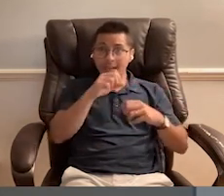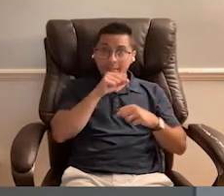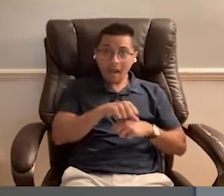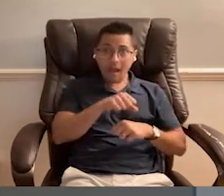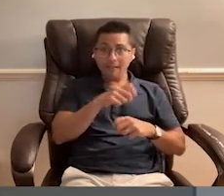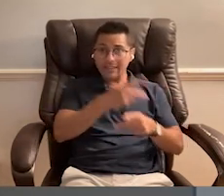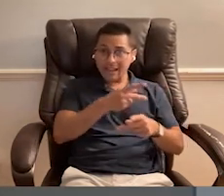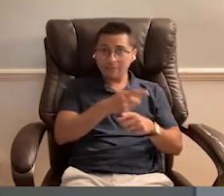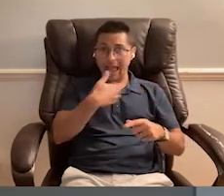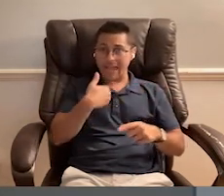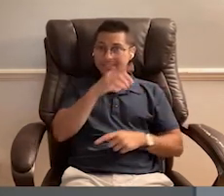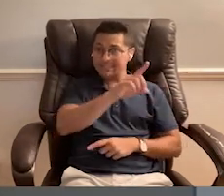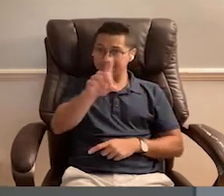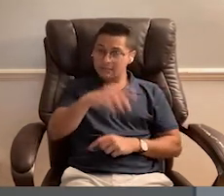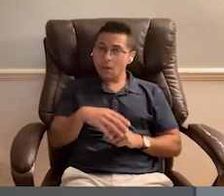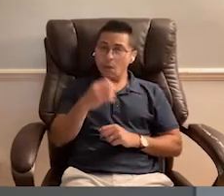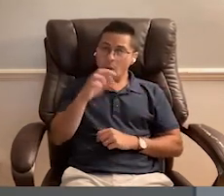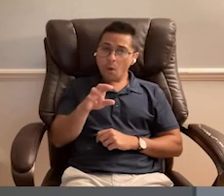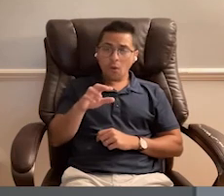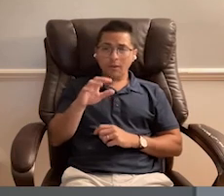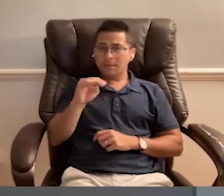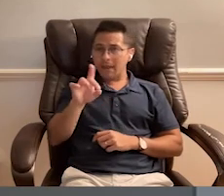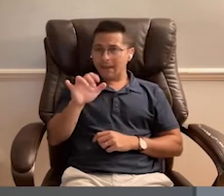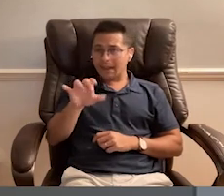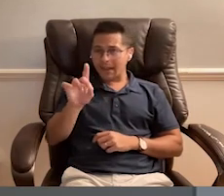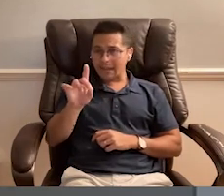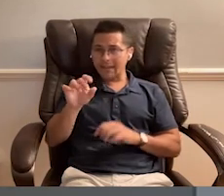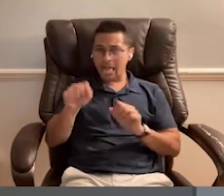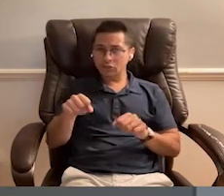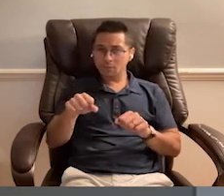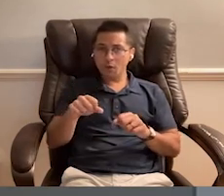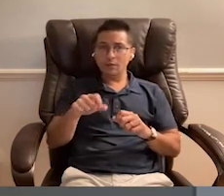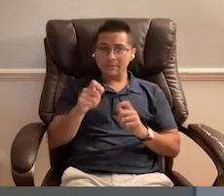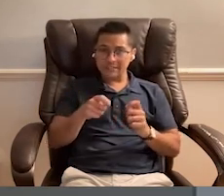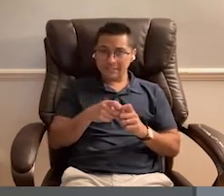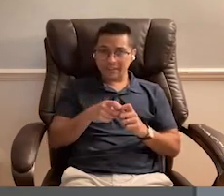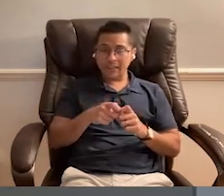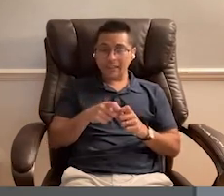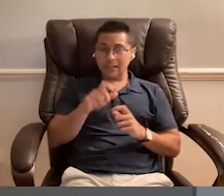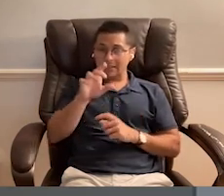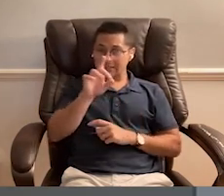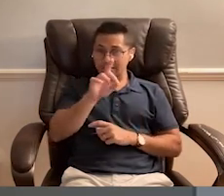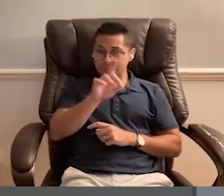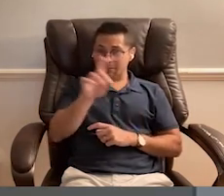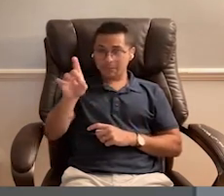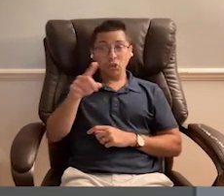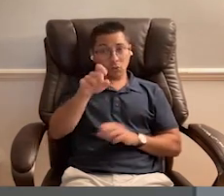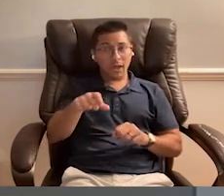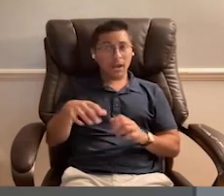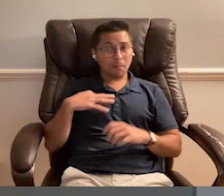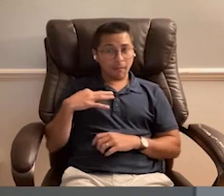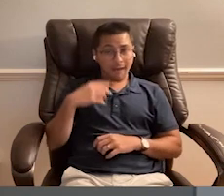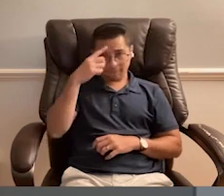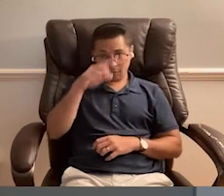age of 22 that they love and take care of and has a developmental disability or is Medicaid eligible, but specifically as it